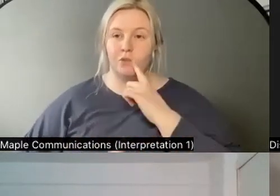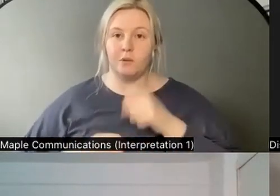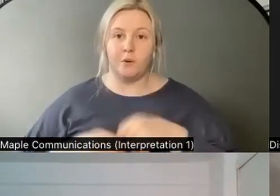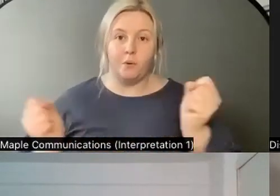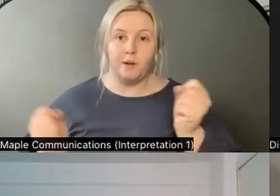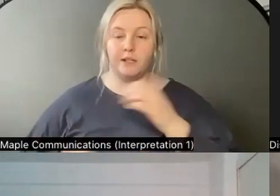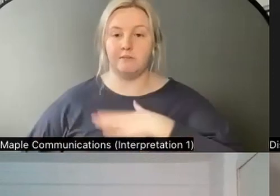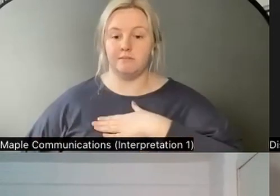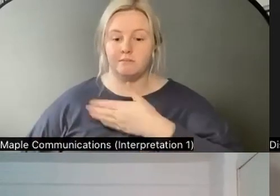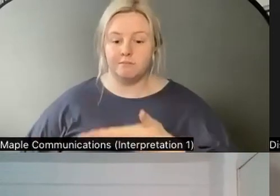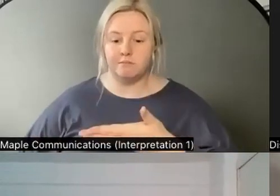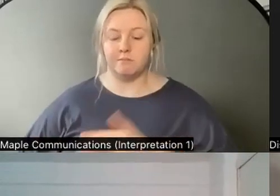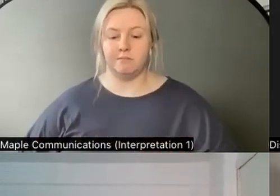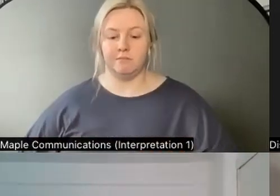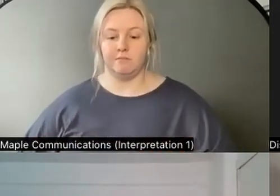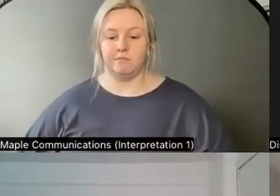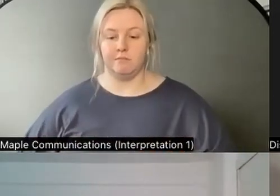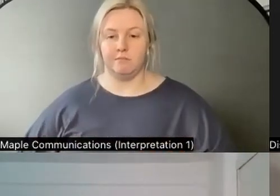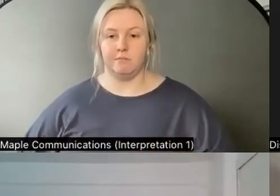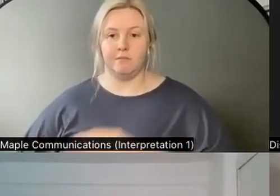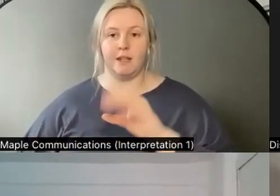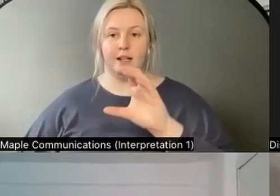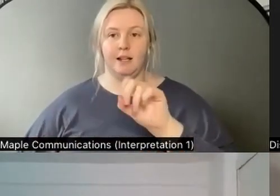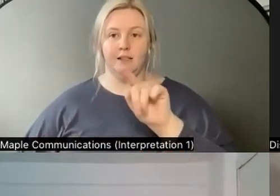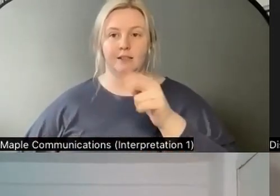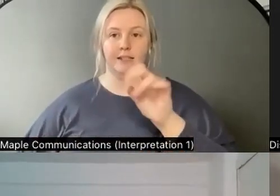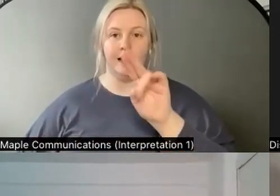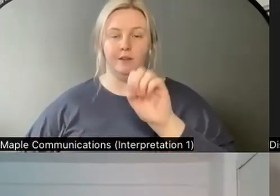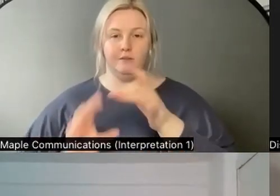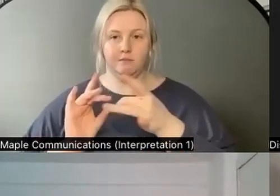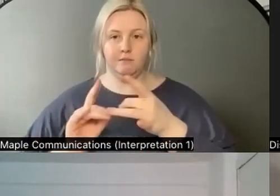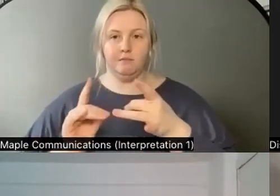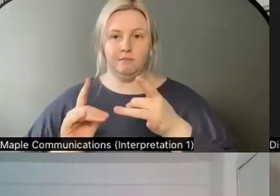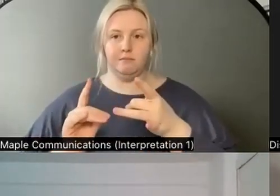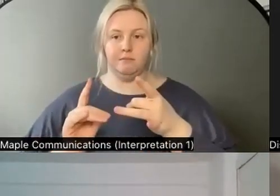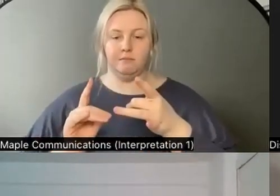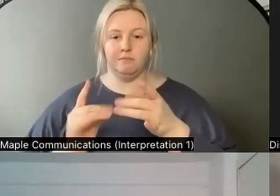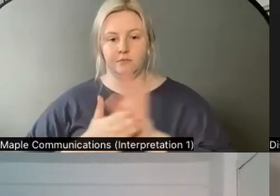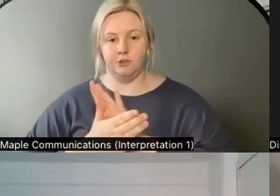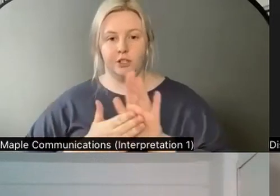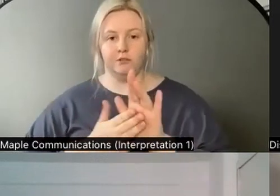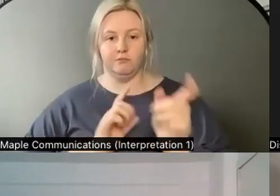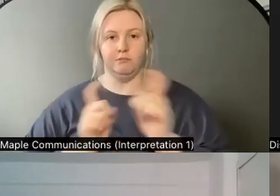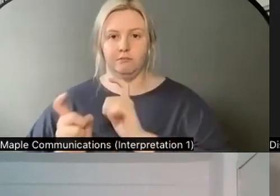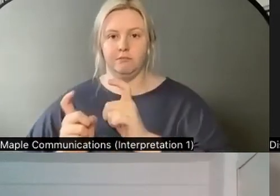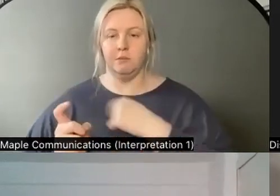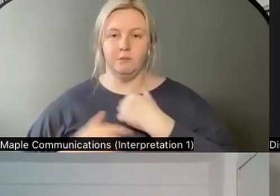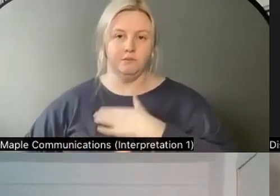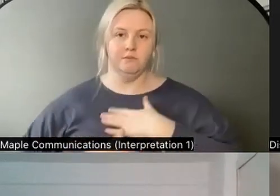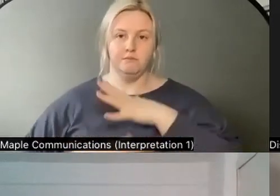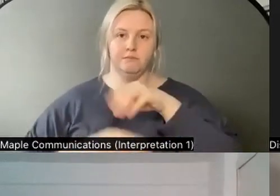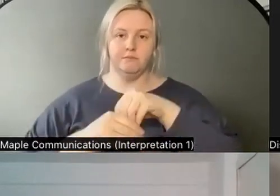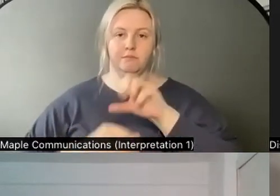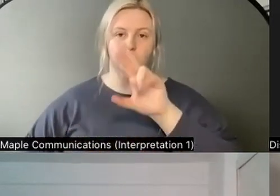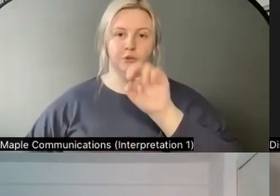and, as Catherine put it, generosity of this space. I'm always honored to be in CRIP space and disability